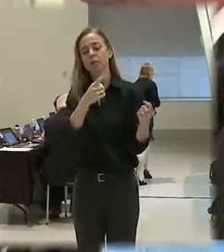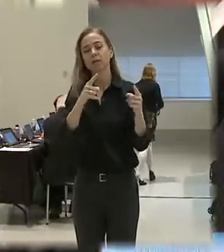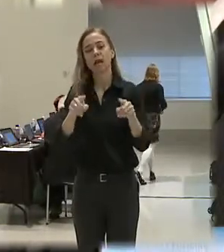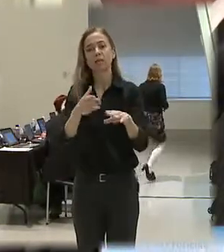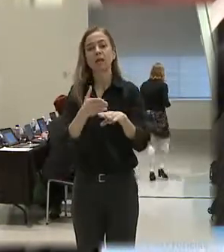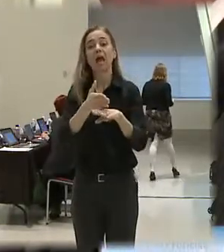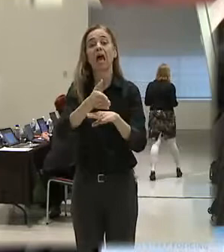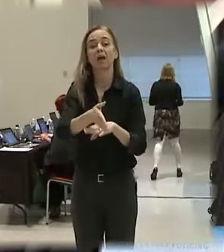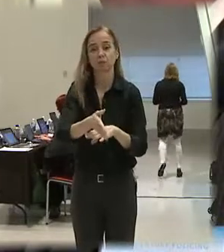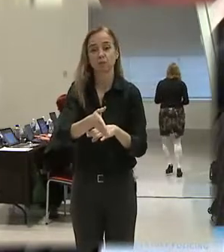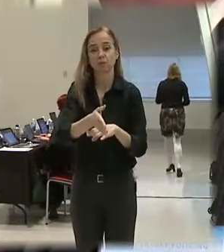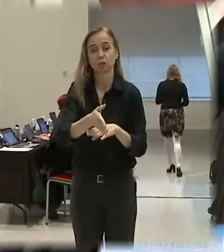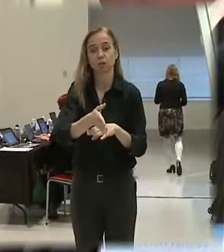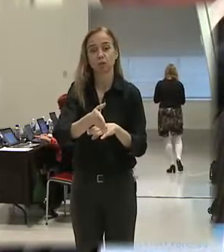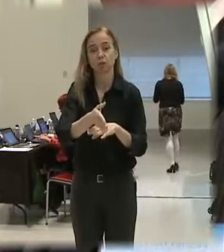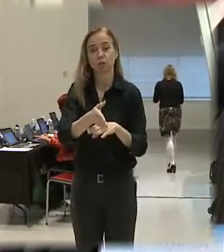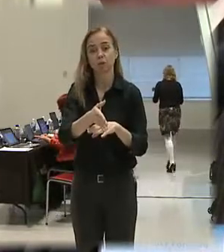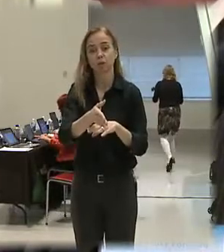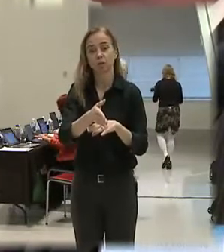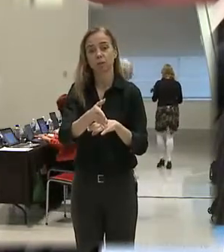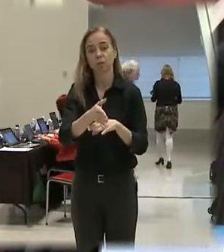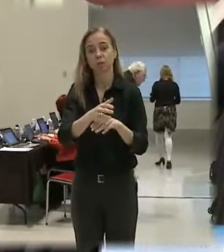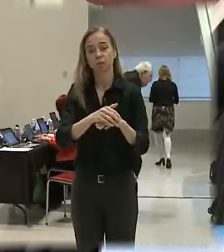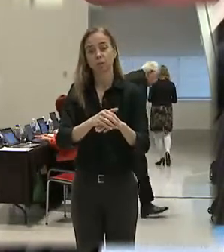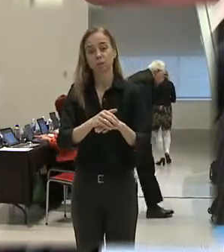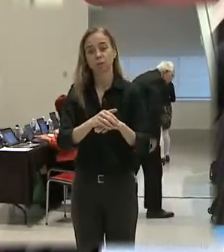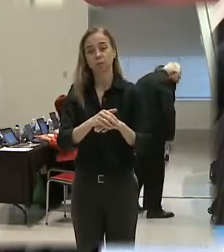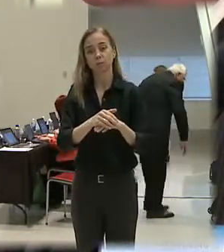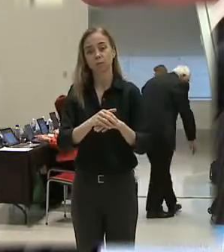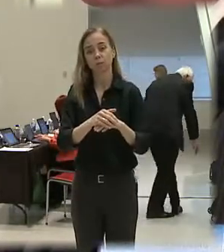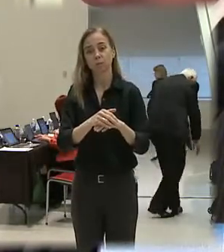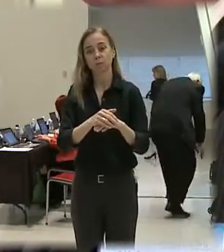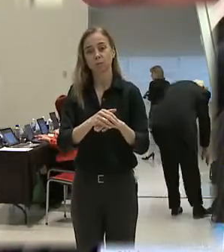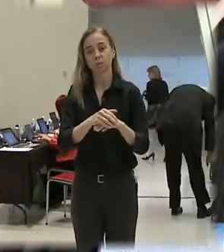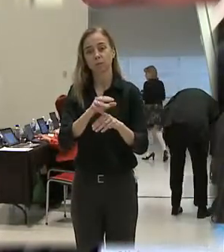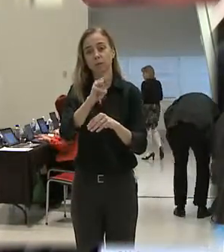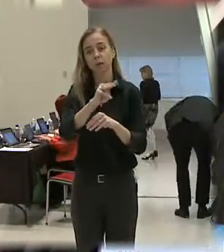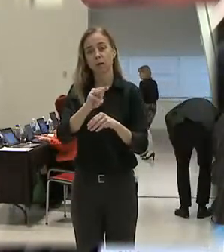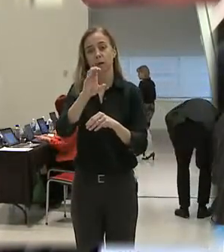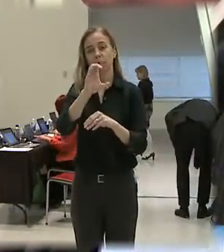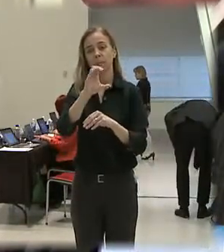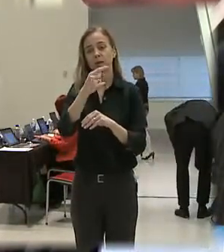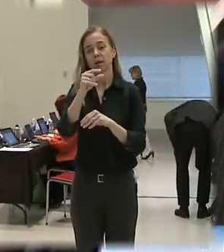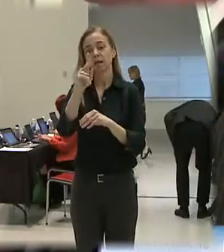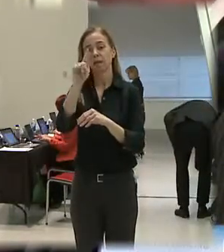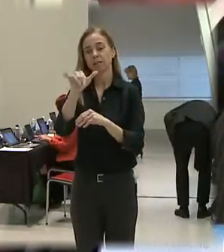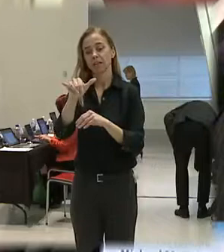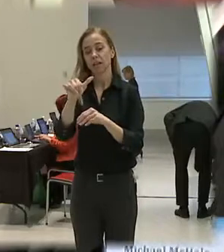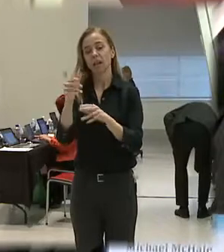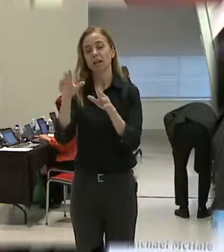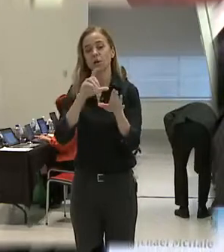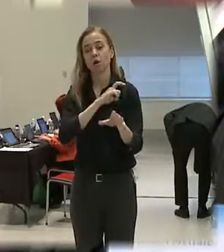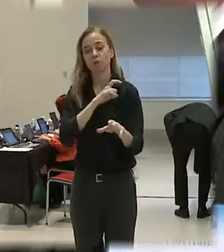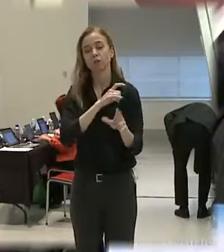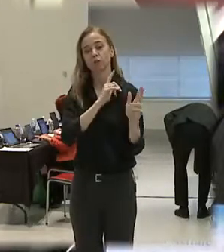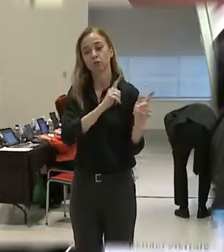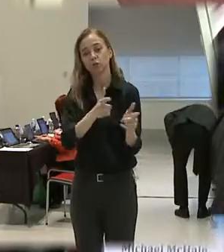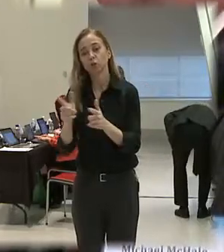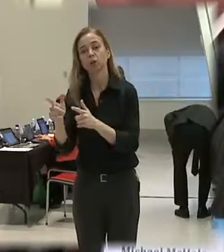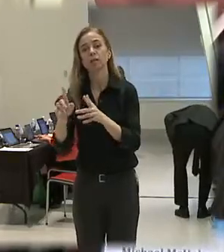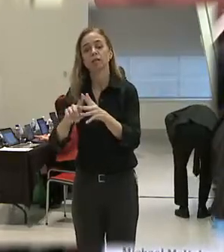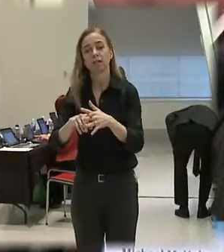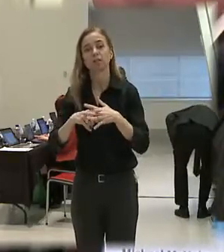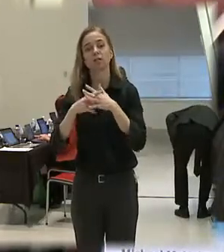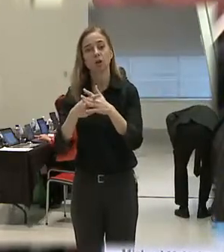after the covered-up death of Arthur McDuffie and several officer-involved shootings that